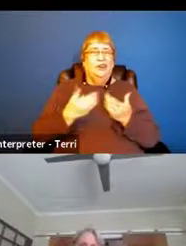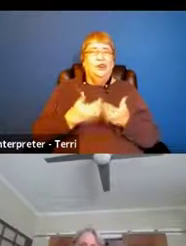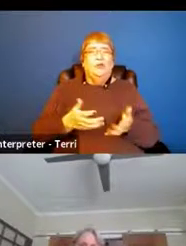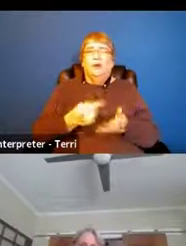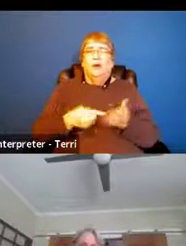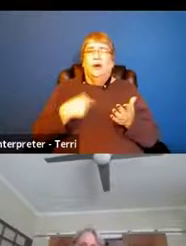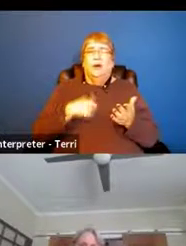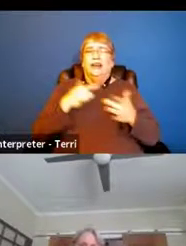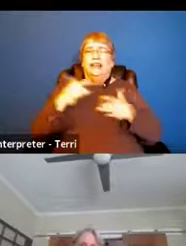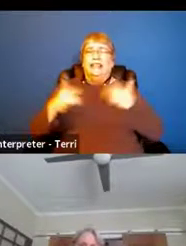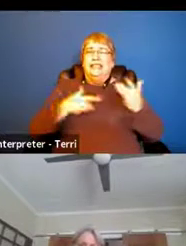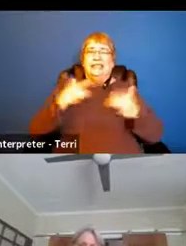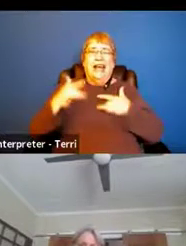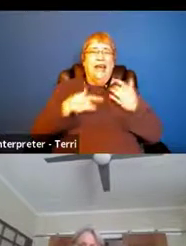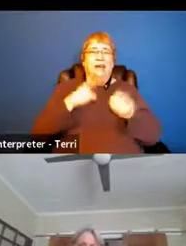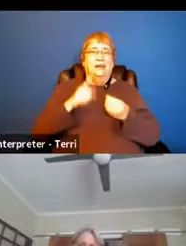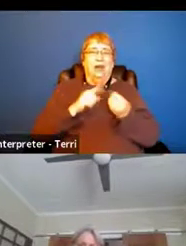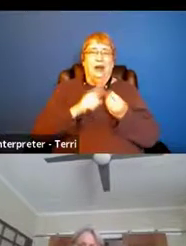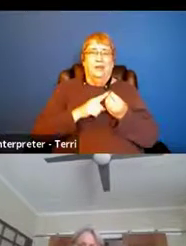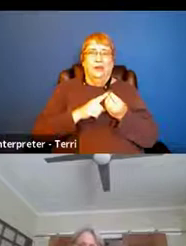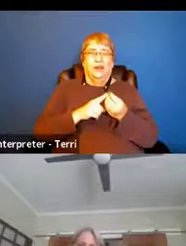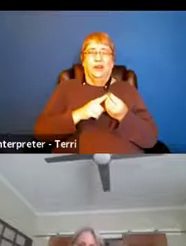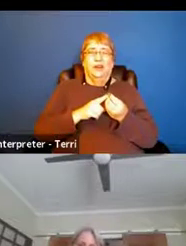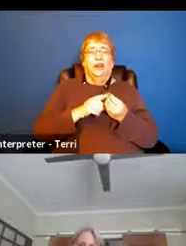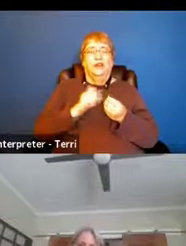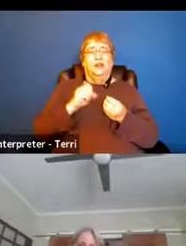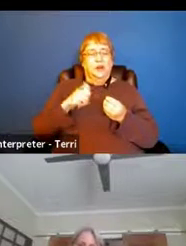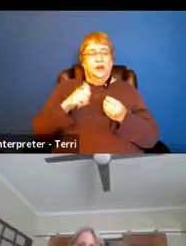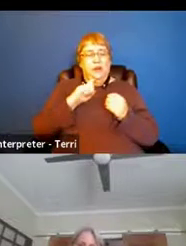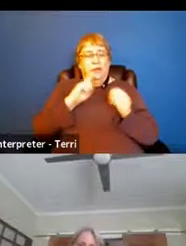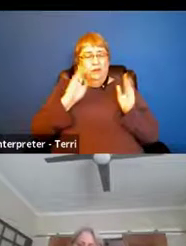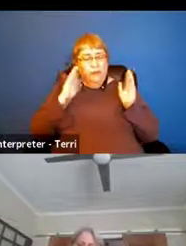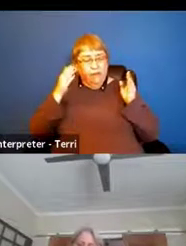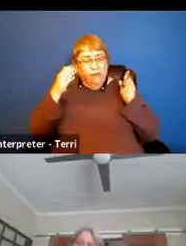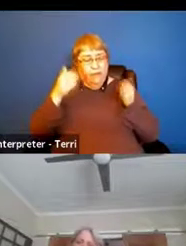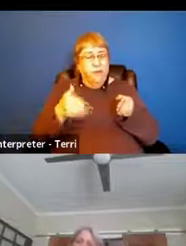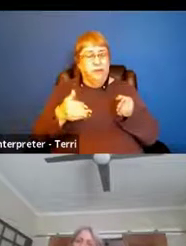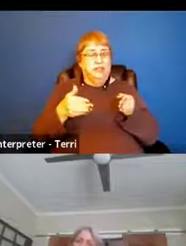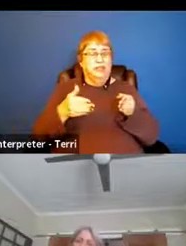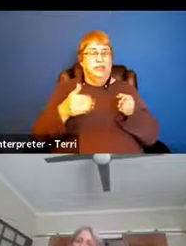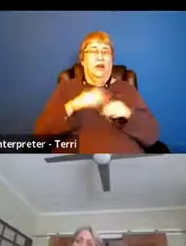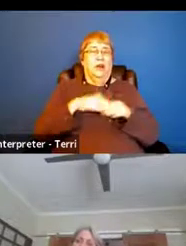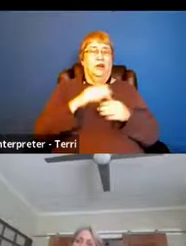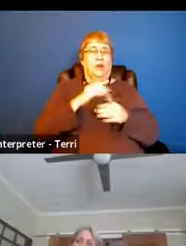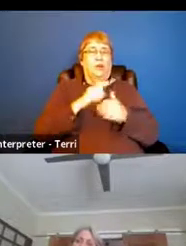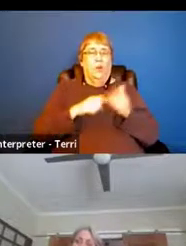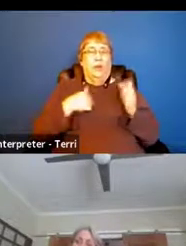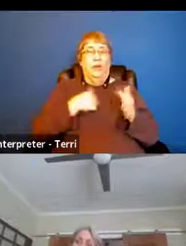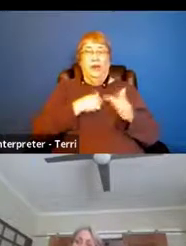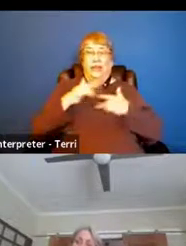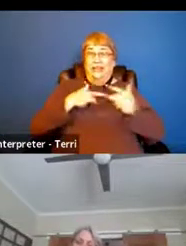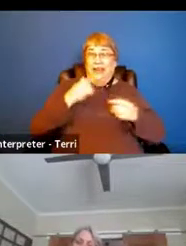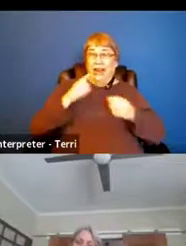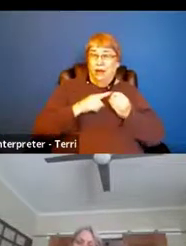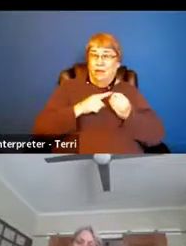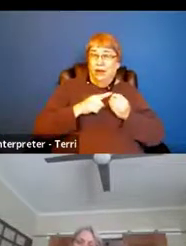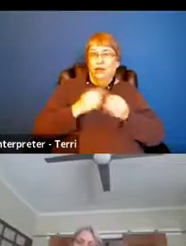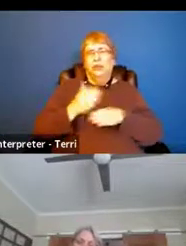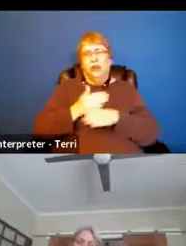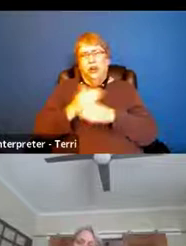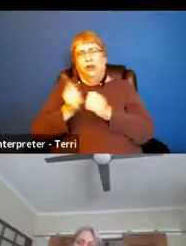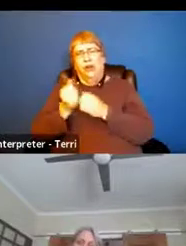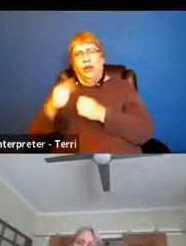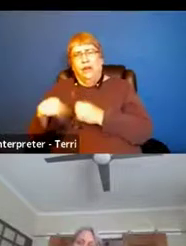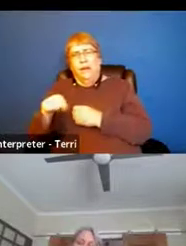being intentional about focusing on what things we're grateful for, what are the silver linings of the pandemic, of a lot